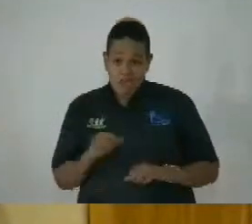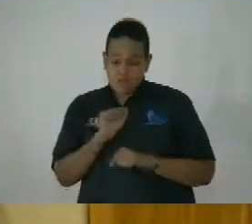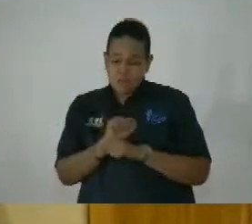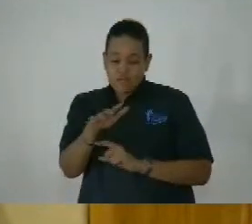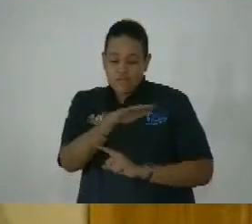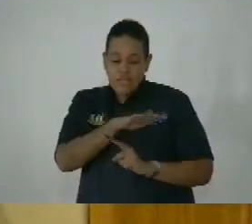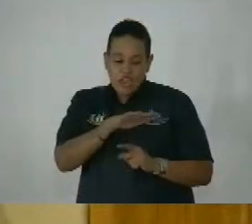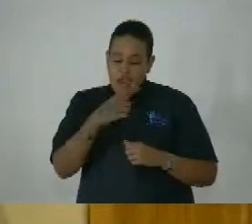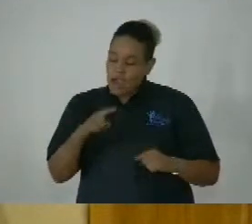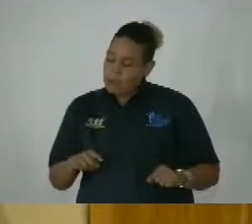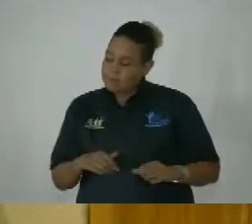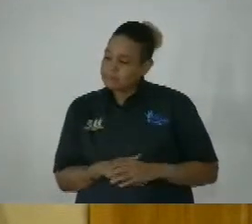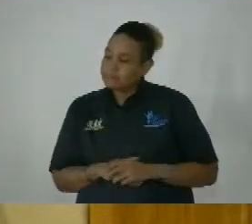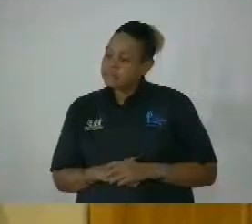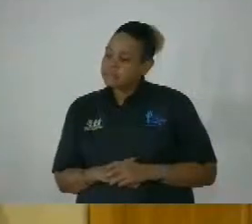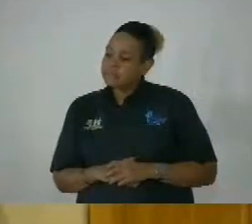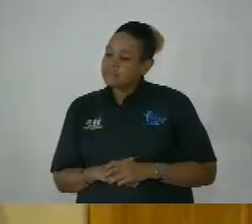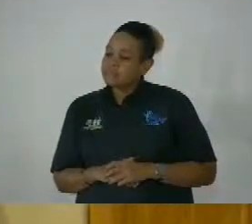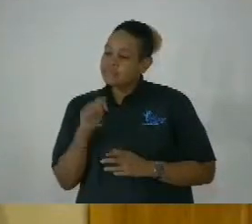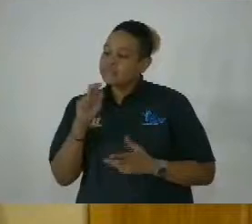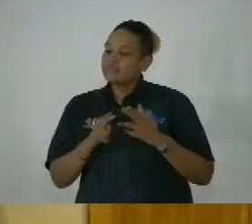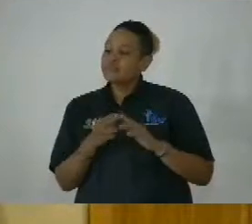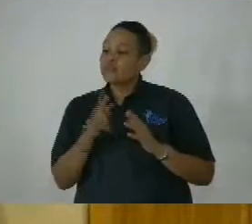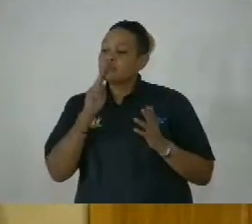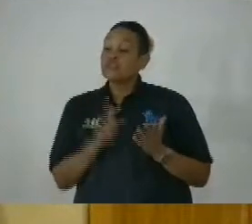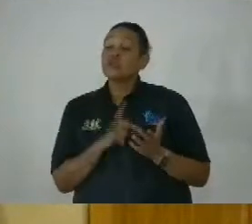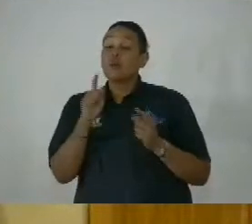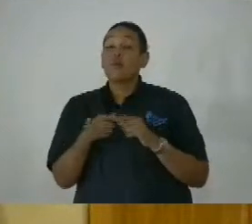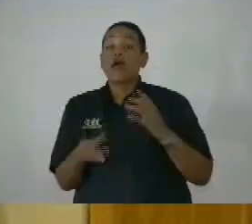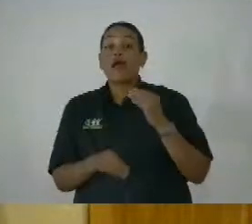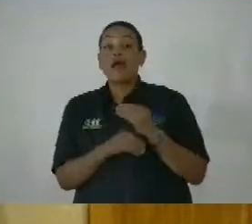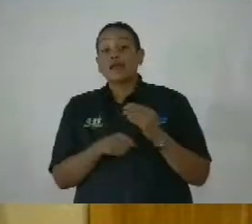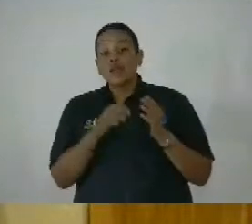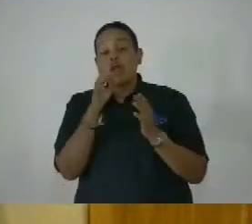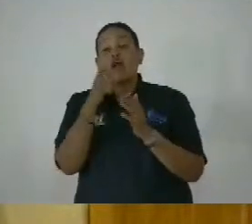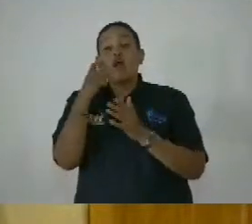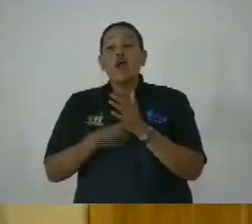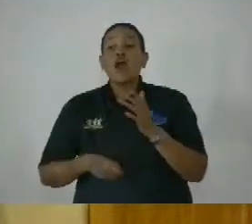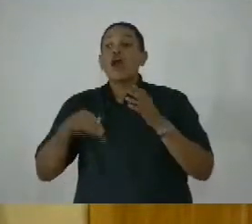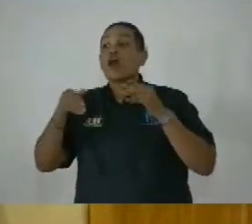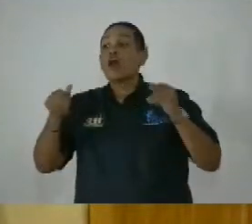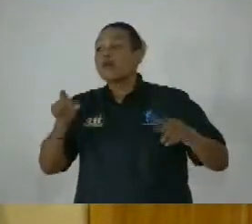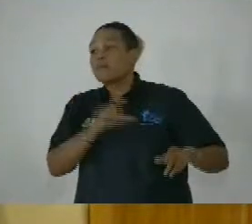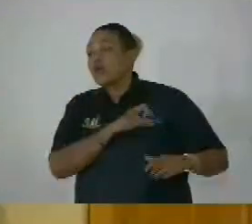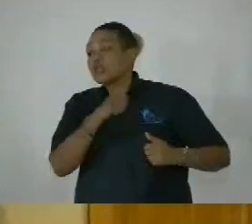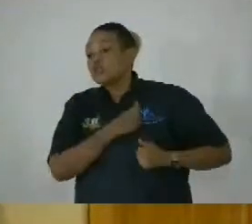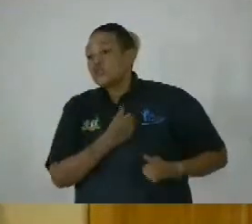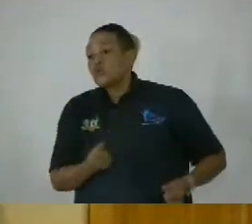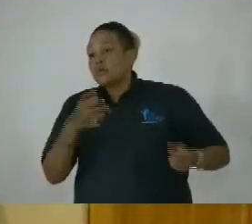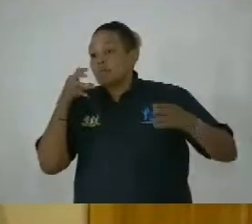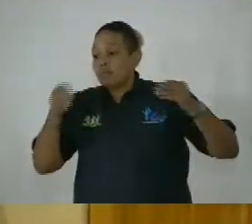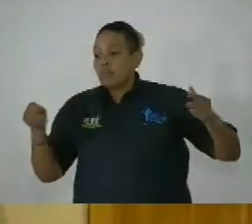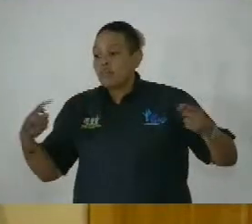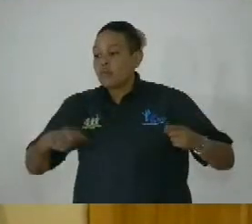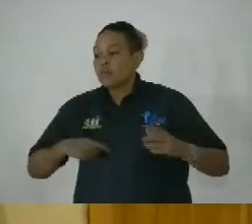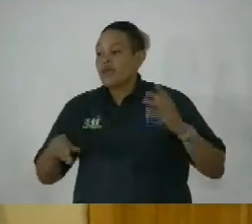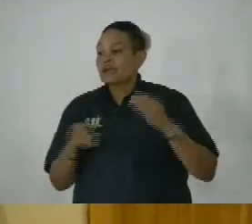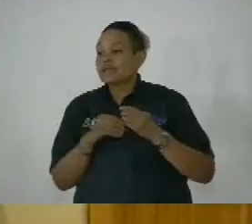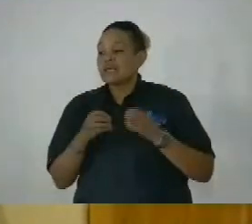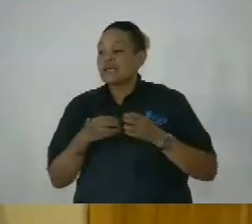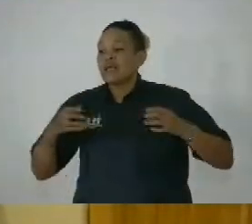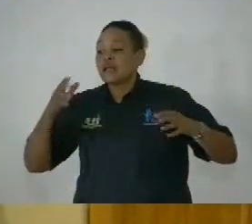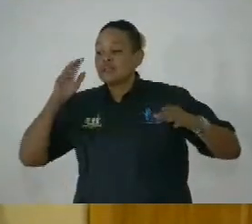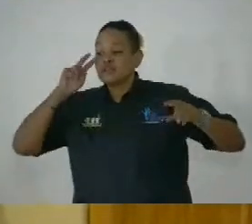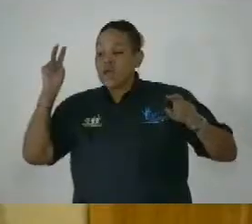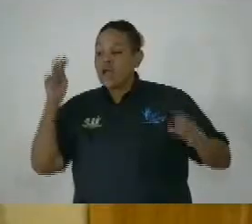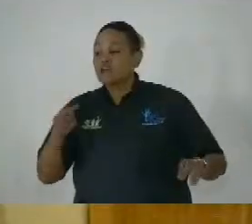areas. This figure is doubled when you add the cost of the security force. We intend to scale this up to